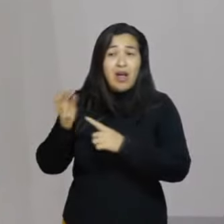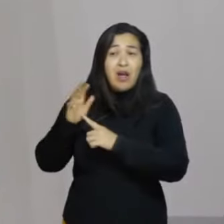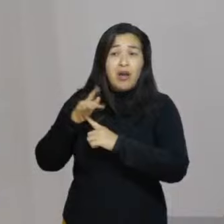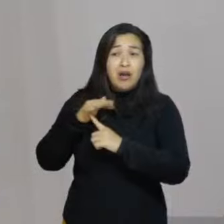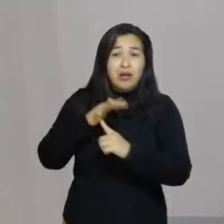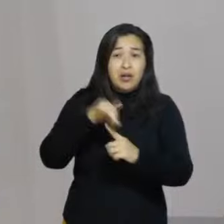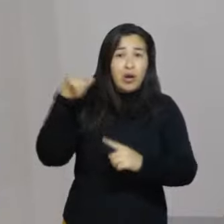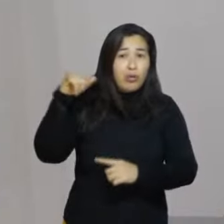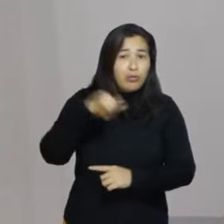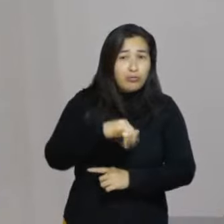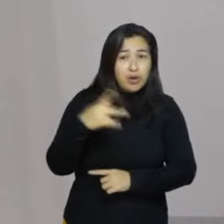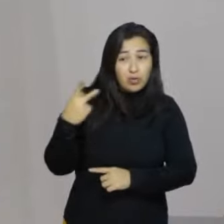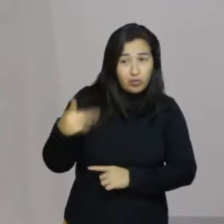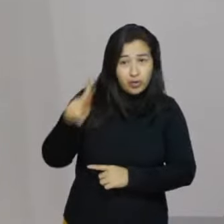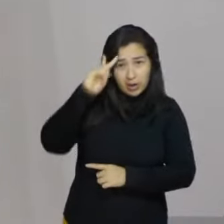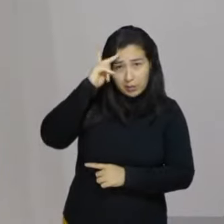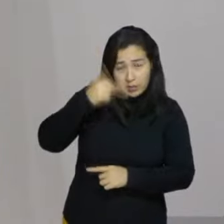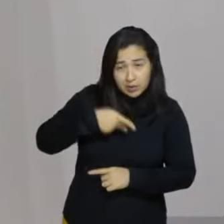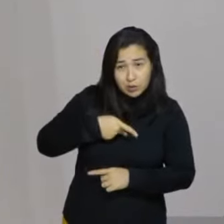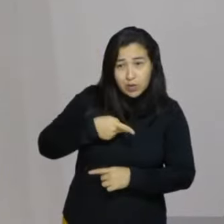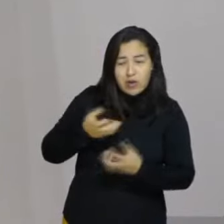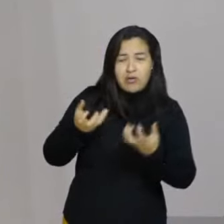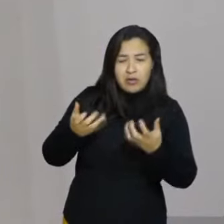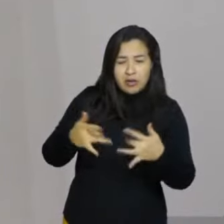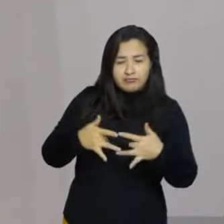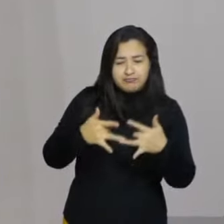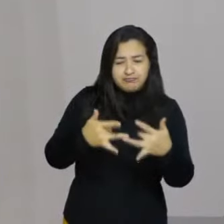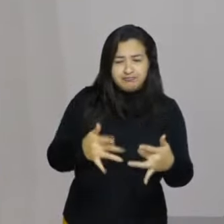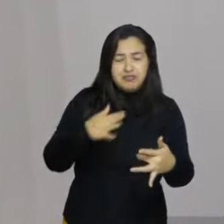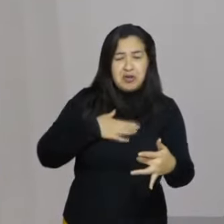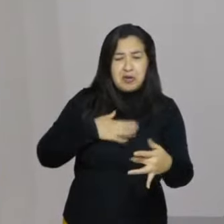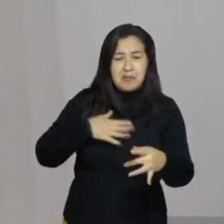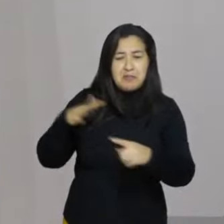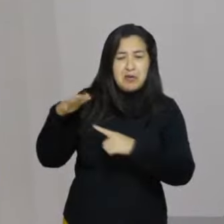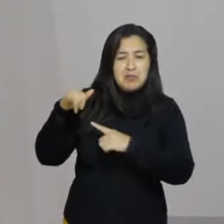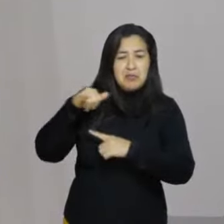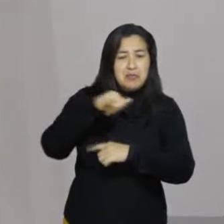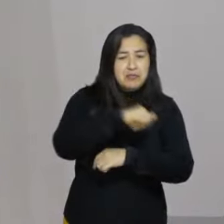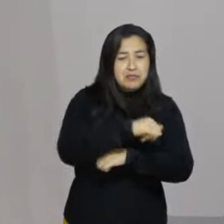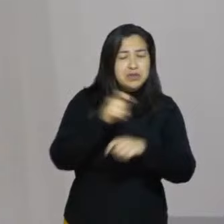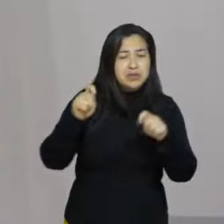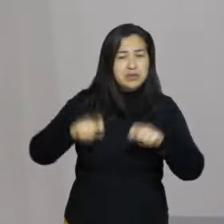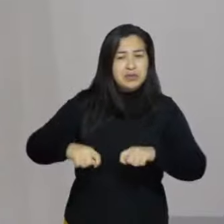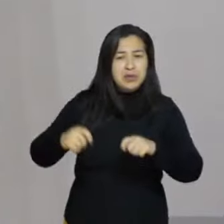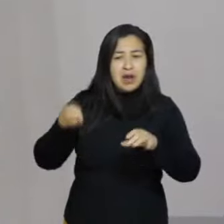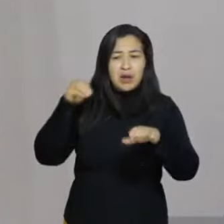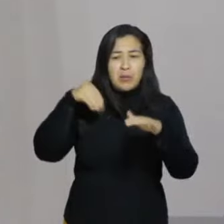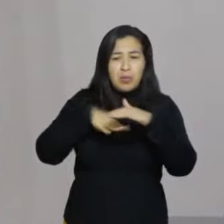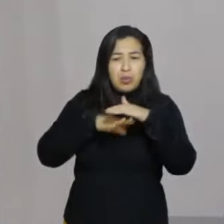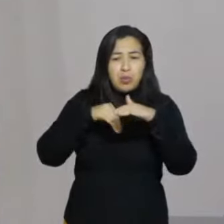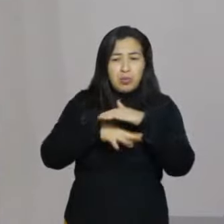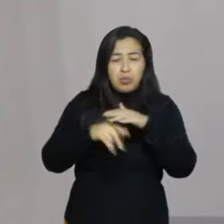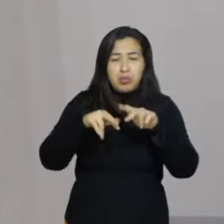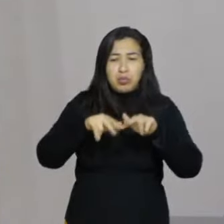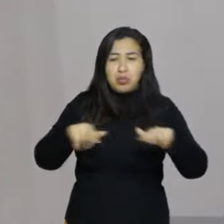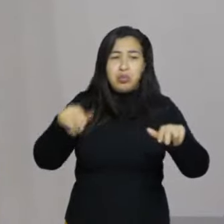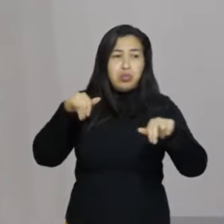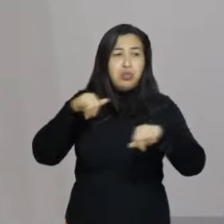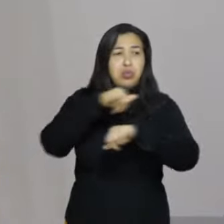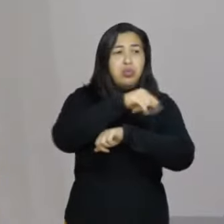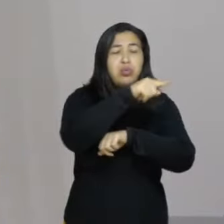esses donativos com rapidez e segurança até o Rio Grande do Sul. Eu tenho ali, se puder colocar,